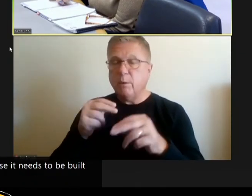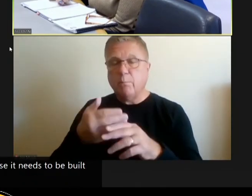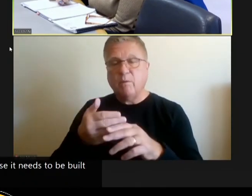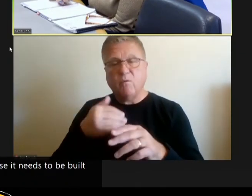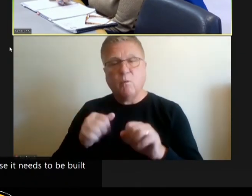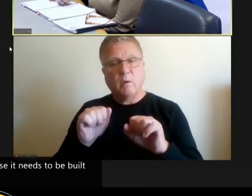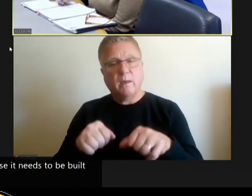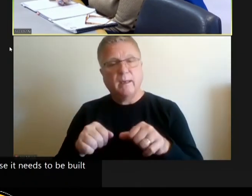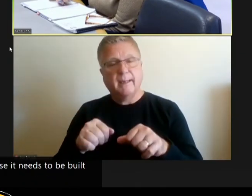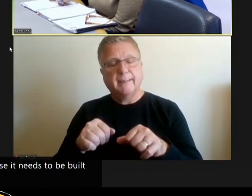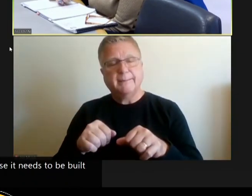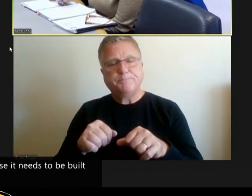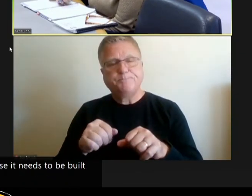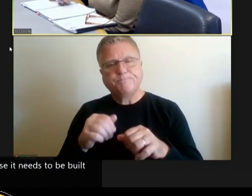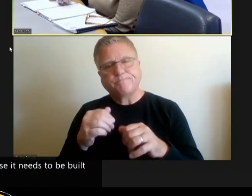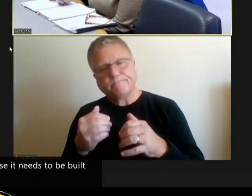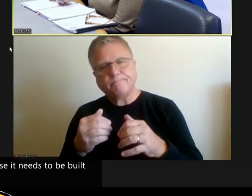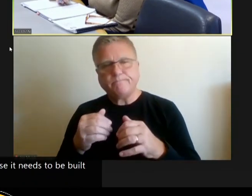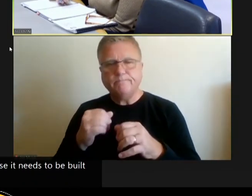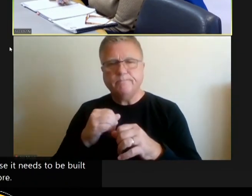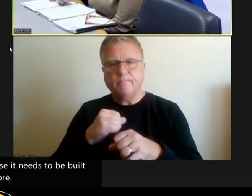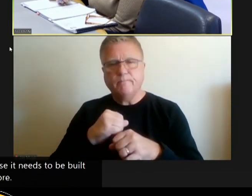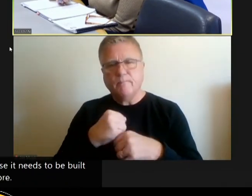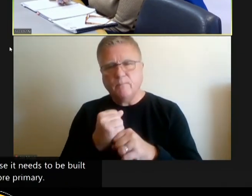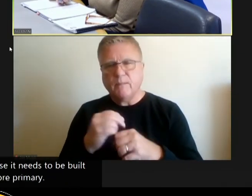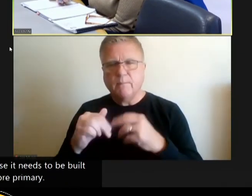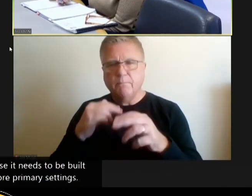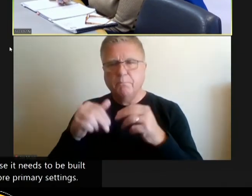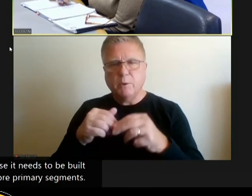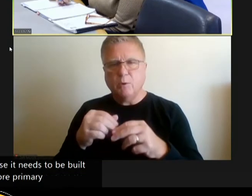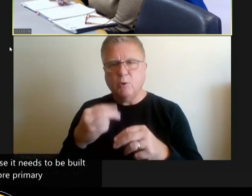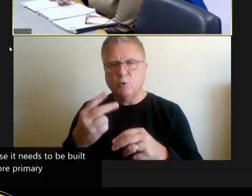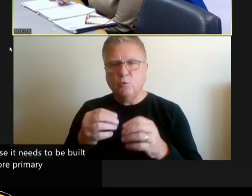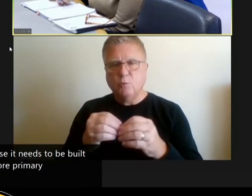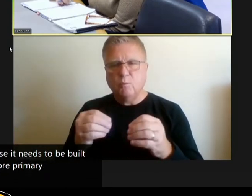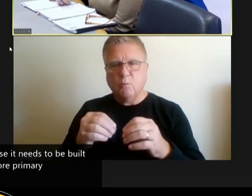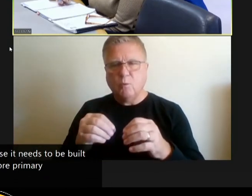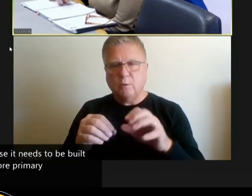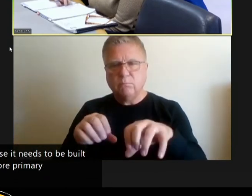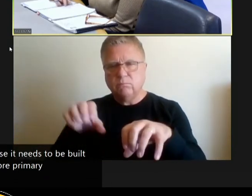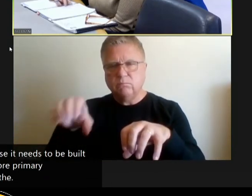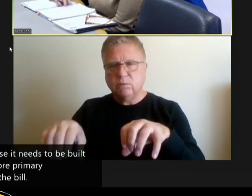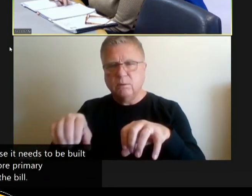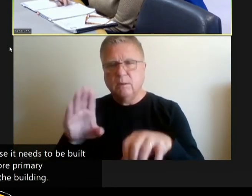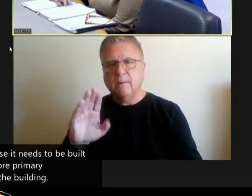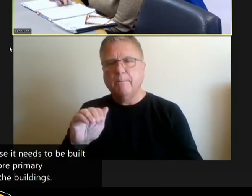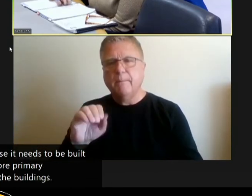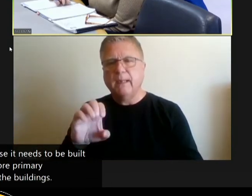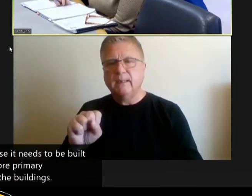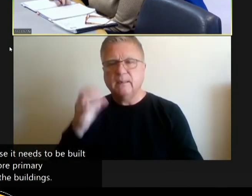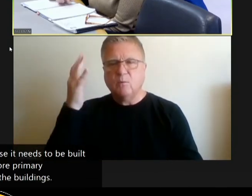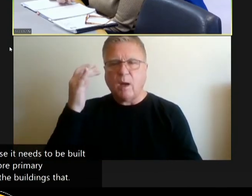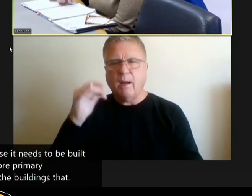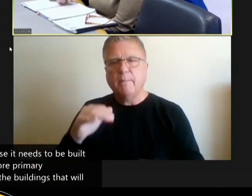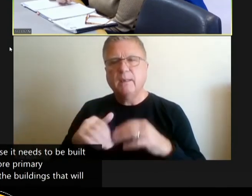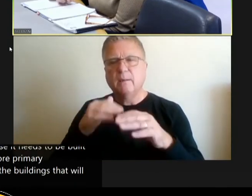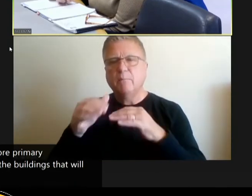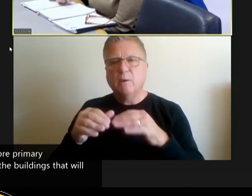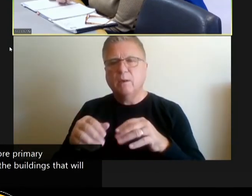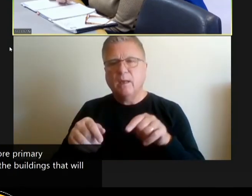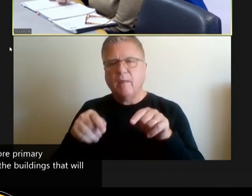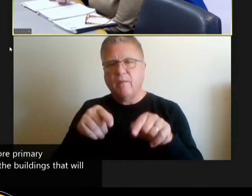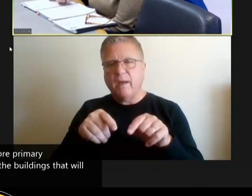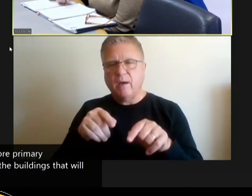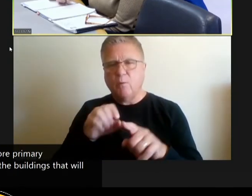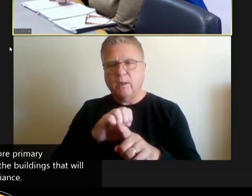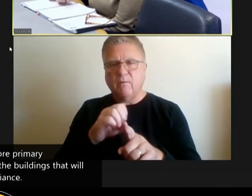our 2 more primary sedimentation basins, because the buildings that will house the